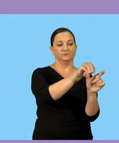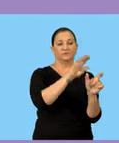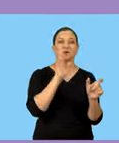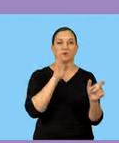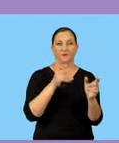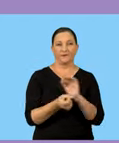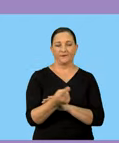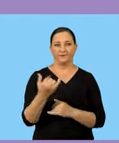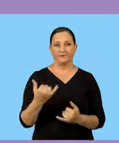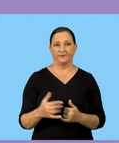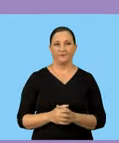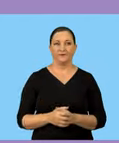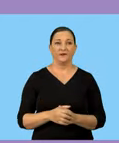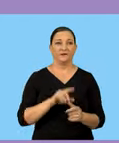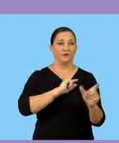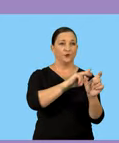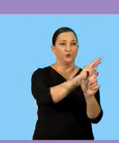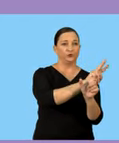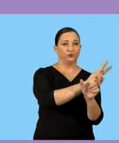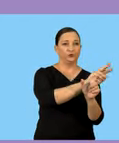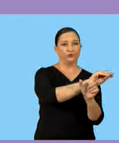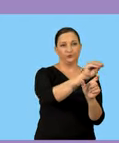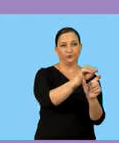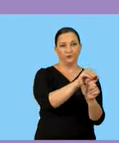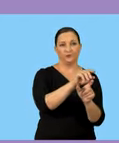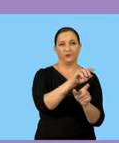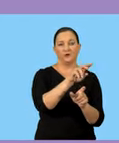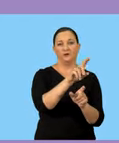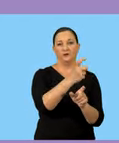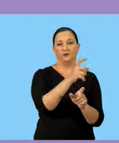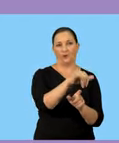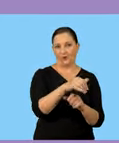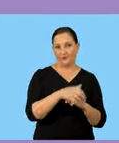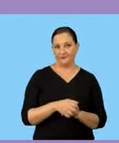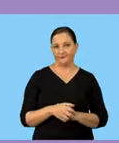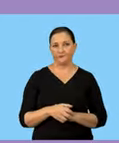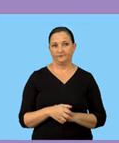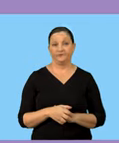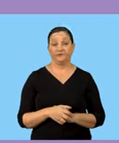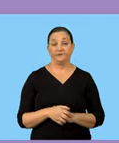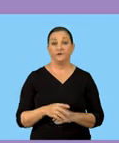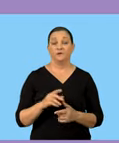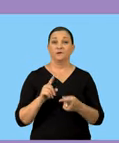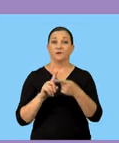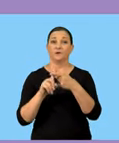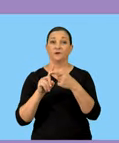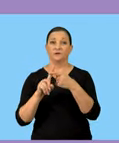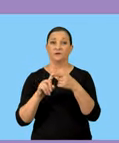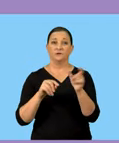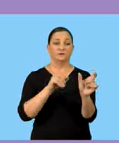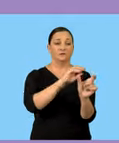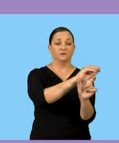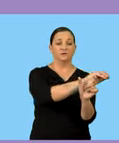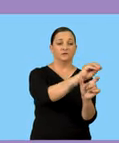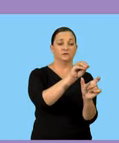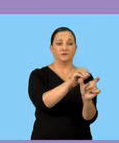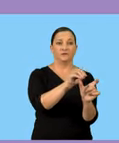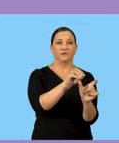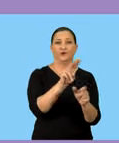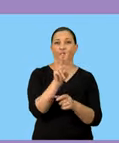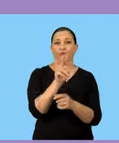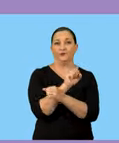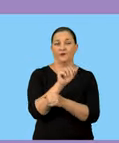by 1 is going to be 2, and the variables are going to stay as they are, that is xy. We are adding, then we are going to